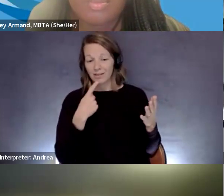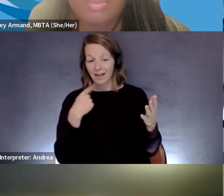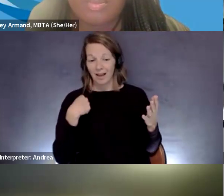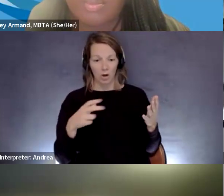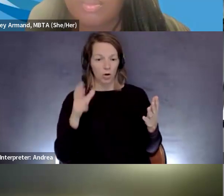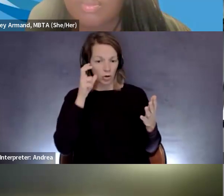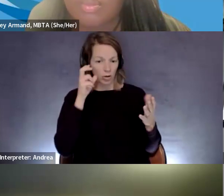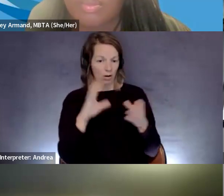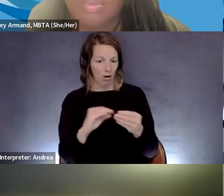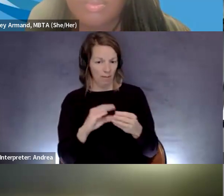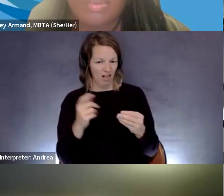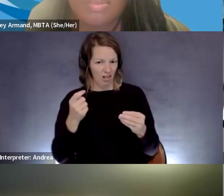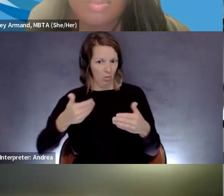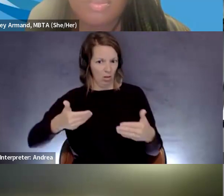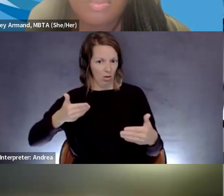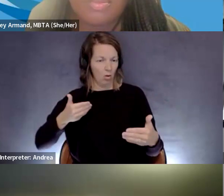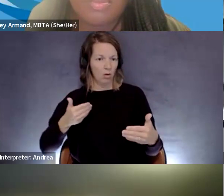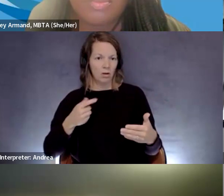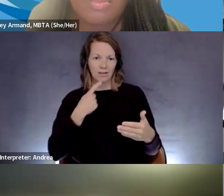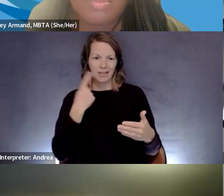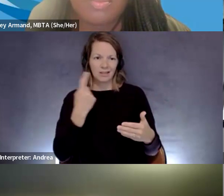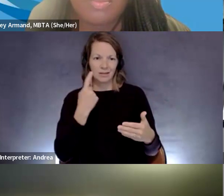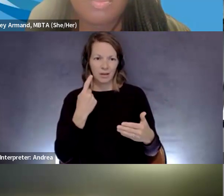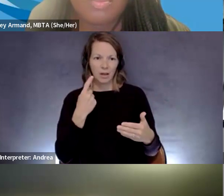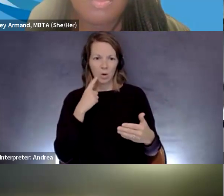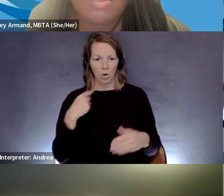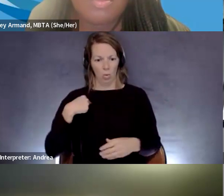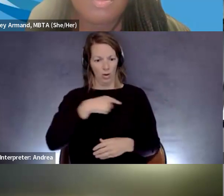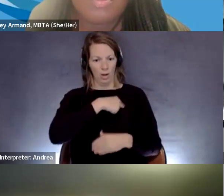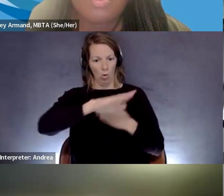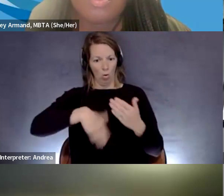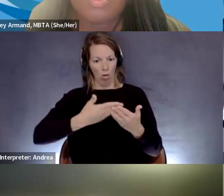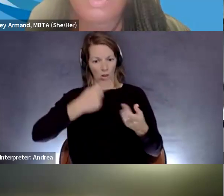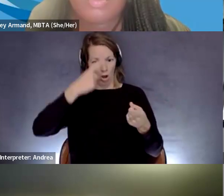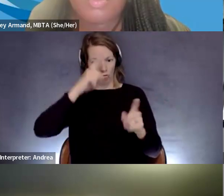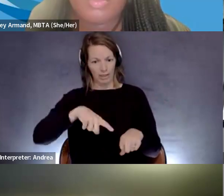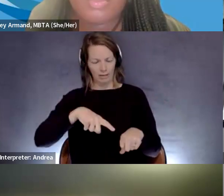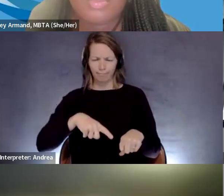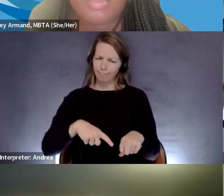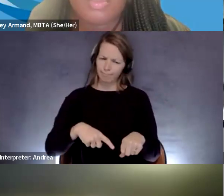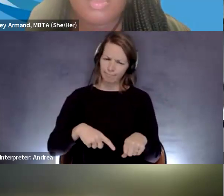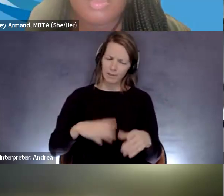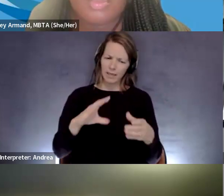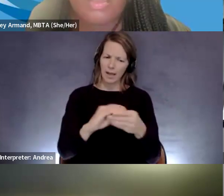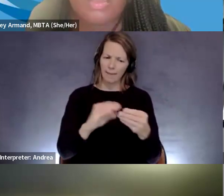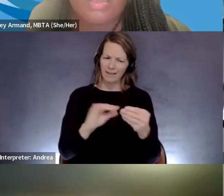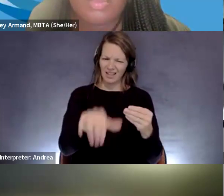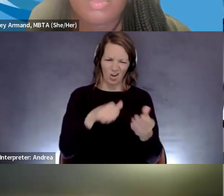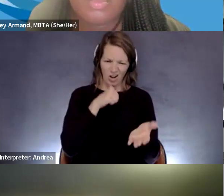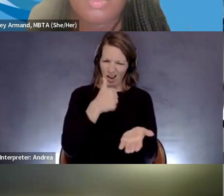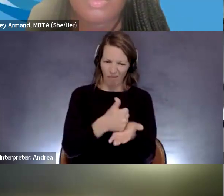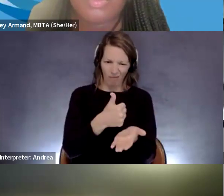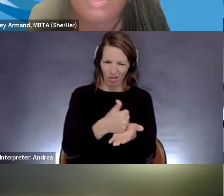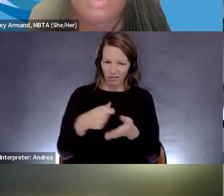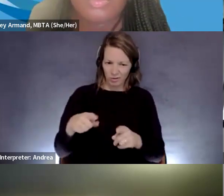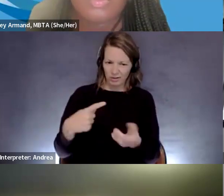heard the comment a little while ago saying something like, we all agree. I think comments like that are not helpful in a